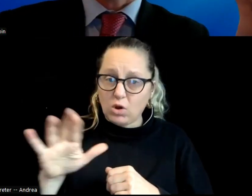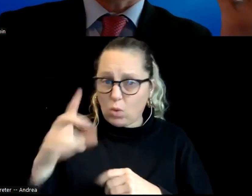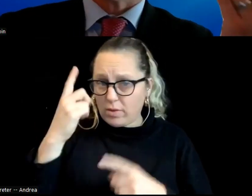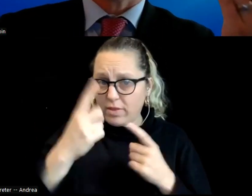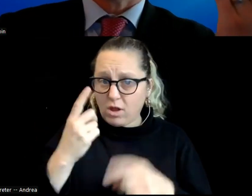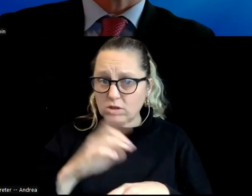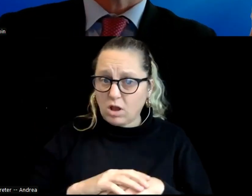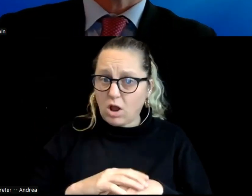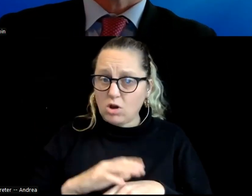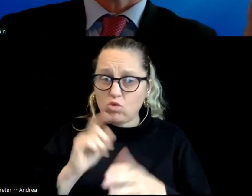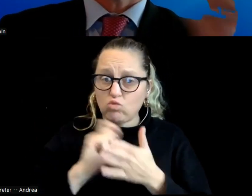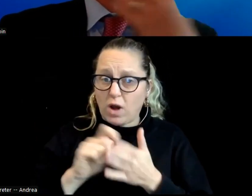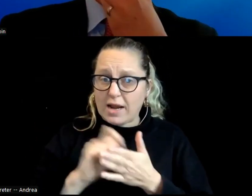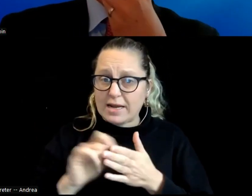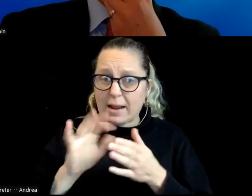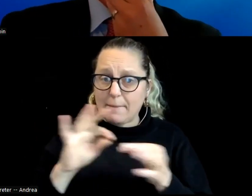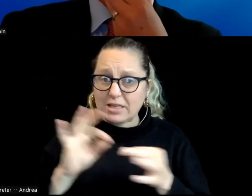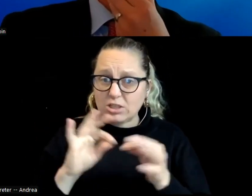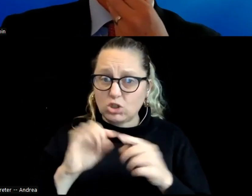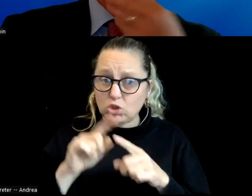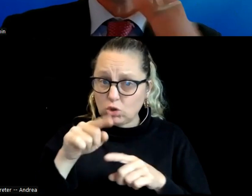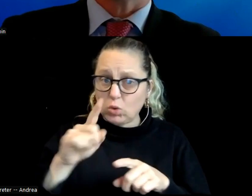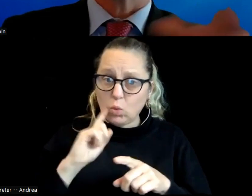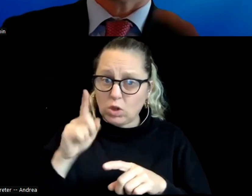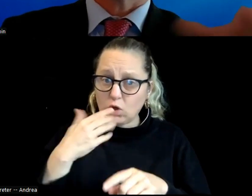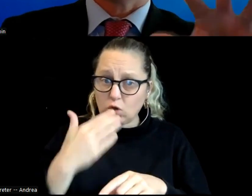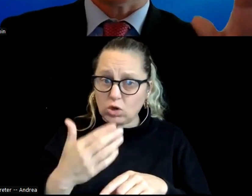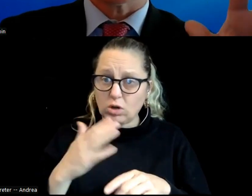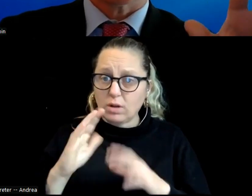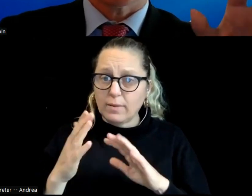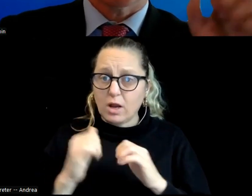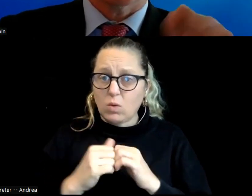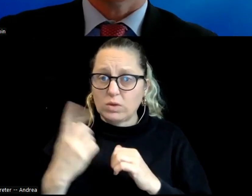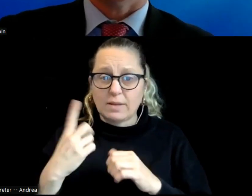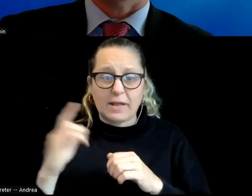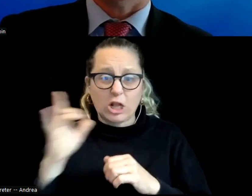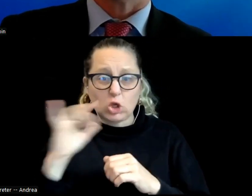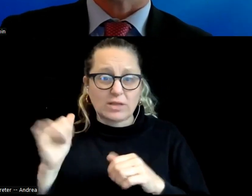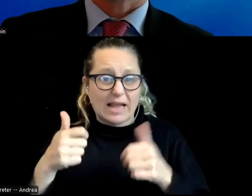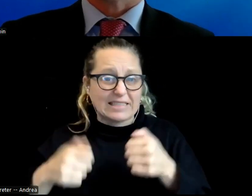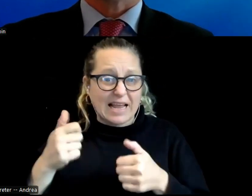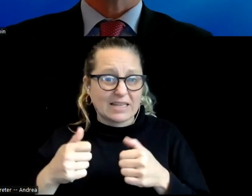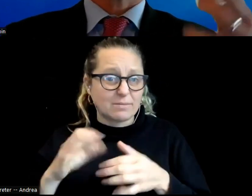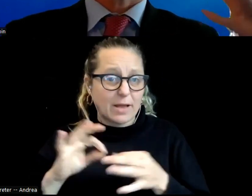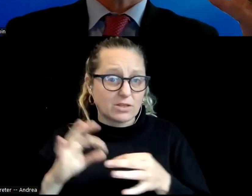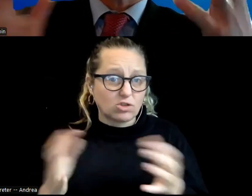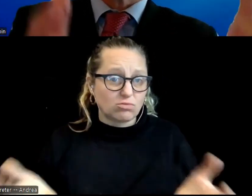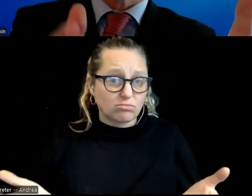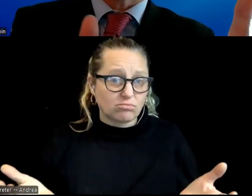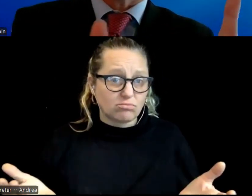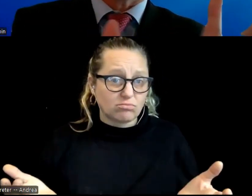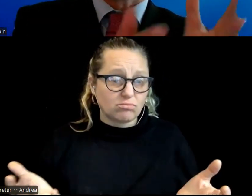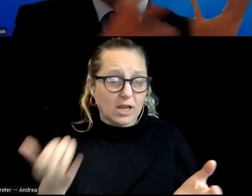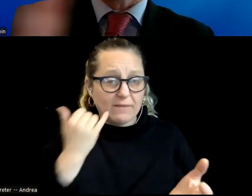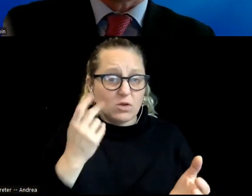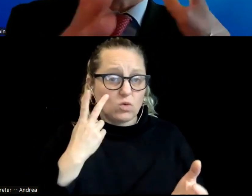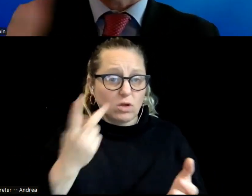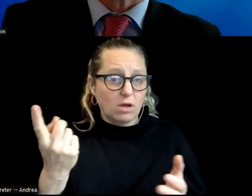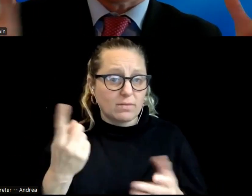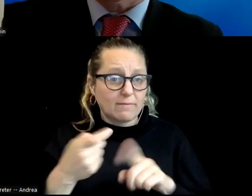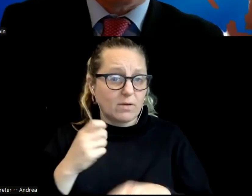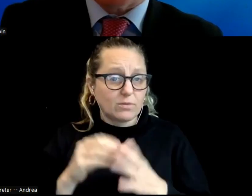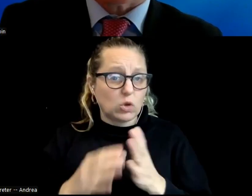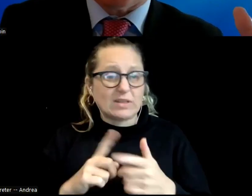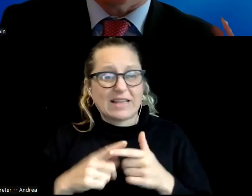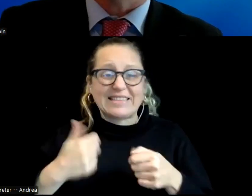like writing a message to you that would look good versus something that looks like a text. And if you saw something from a student that's all sort